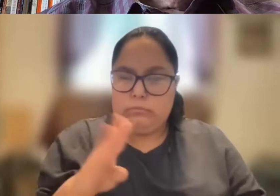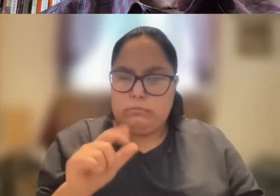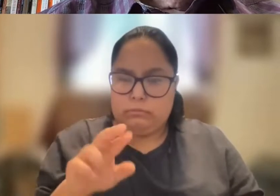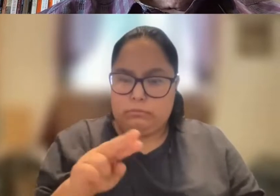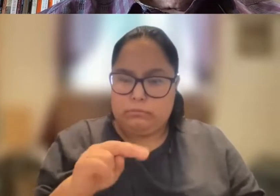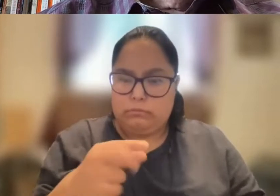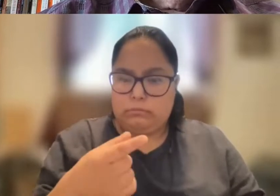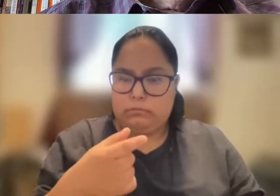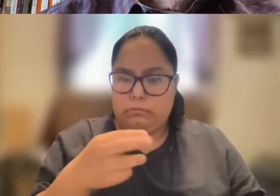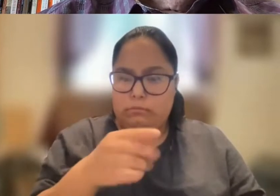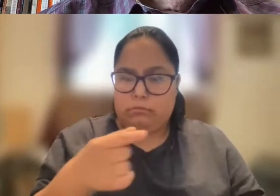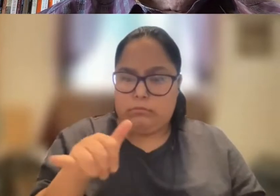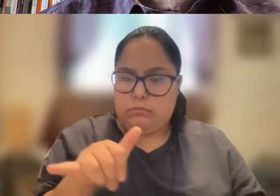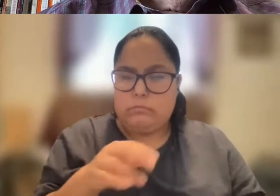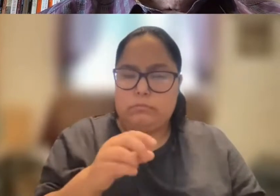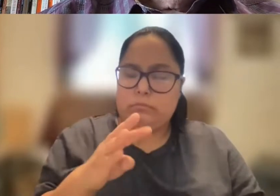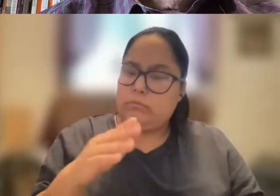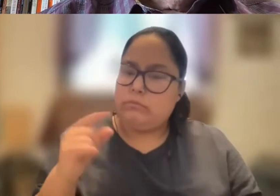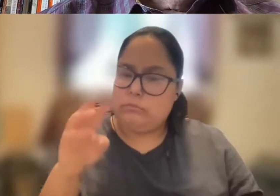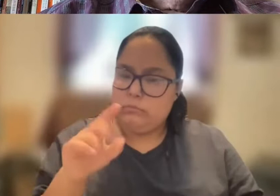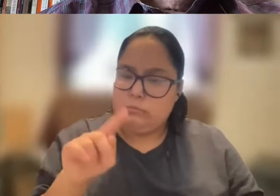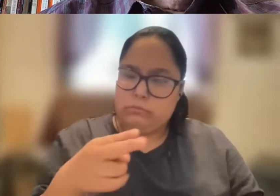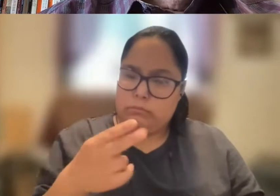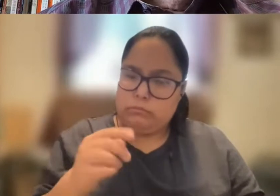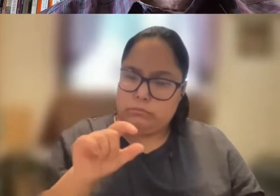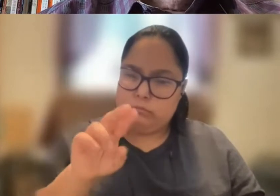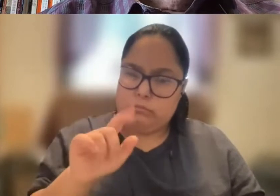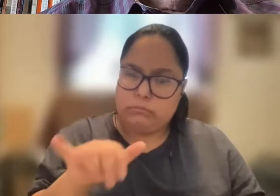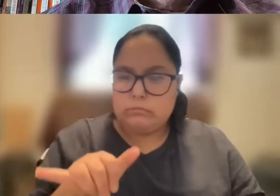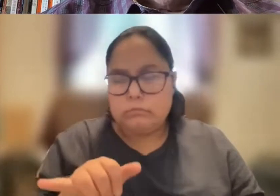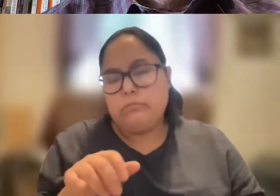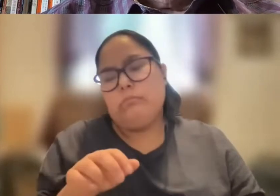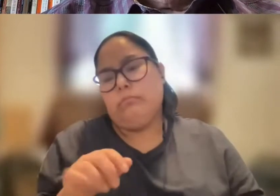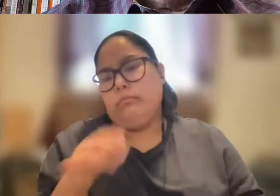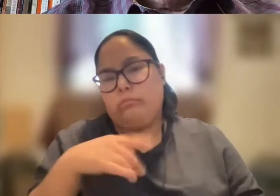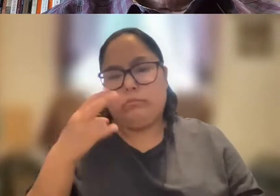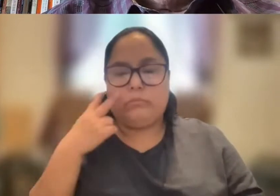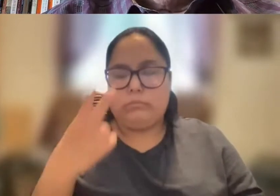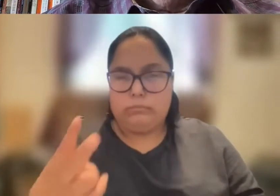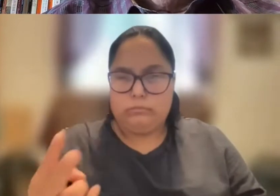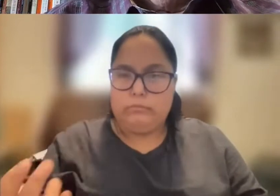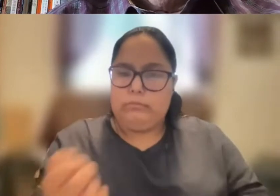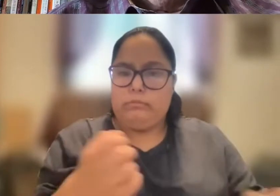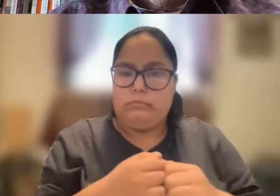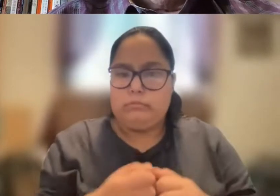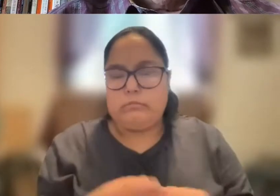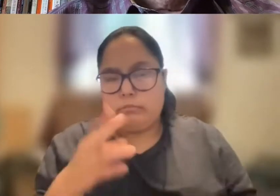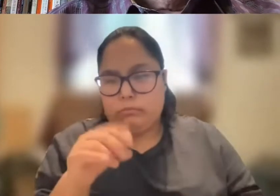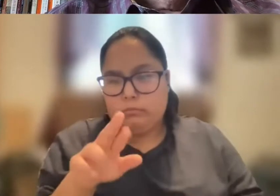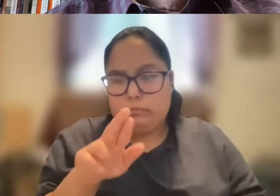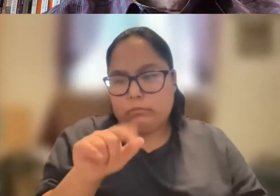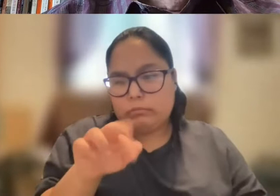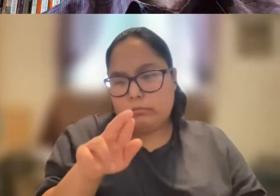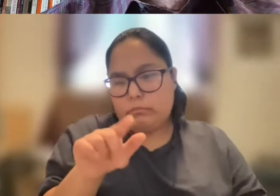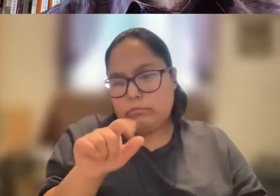illegal and it's death penalty. So while I'm watching what I'm doing from a tactical perspective,